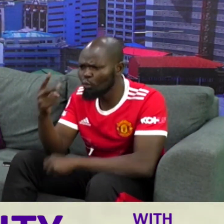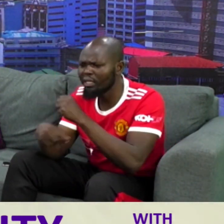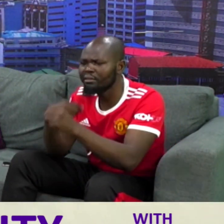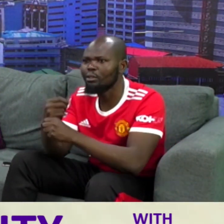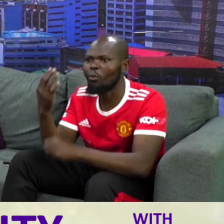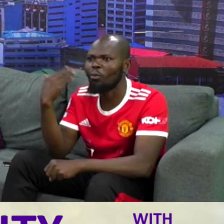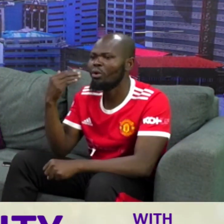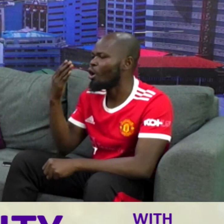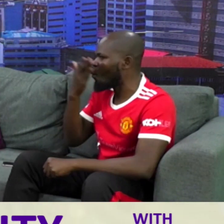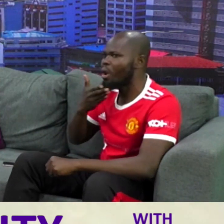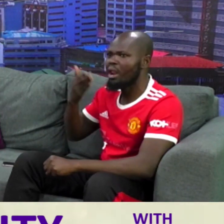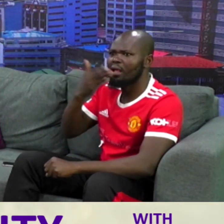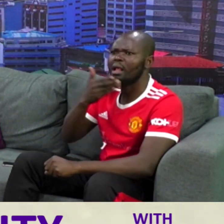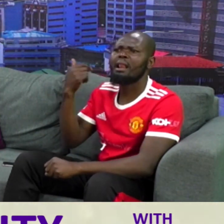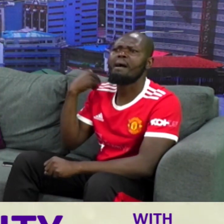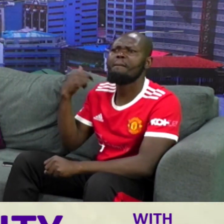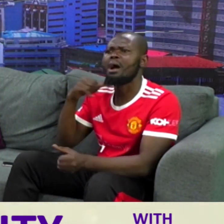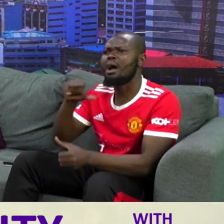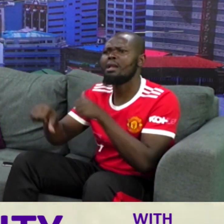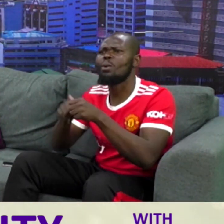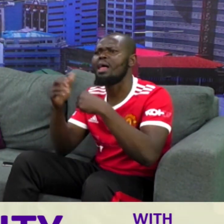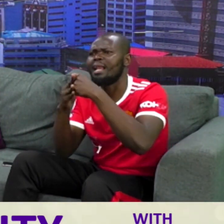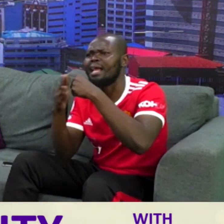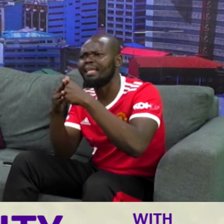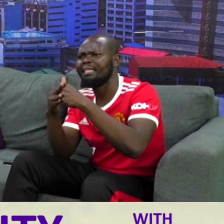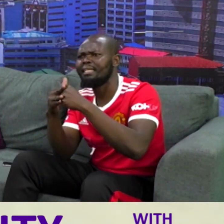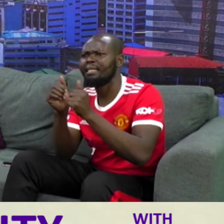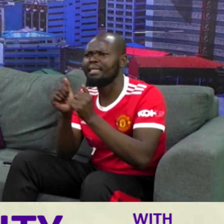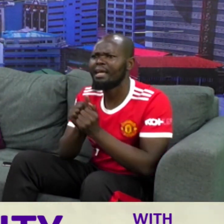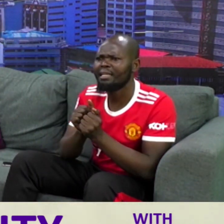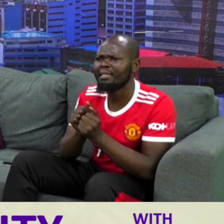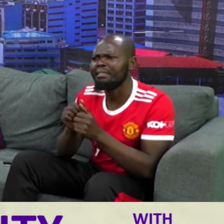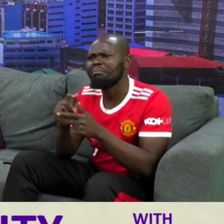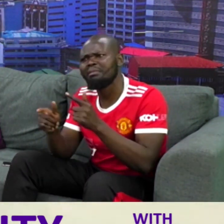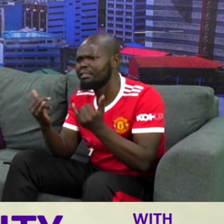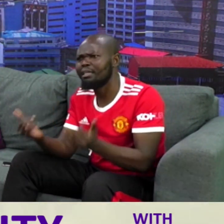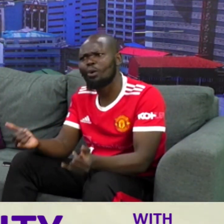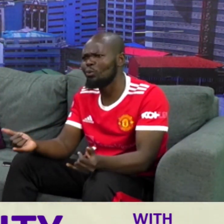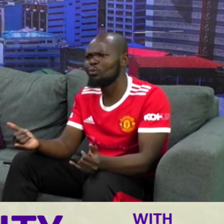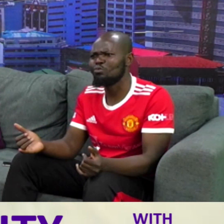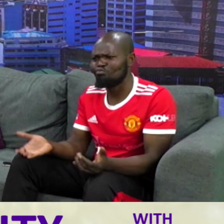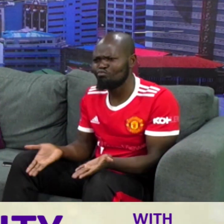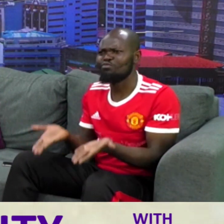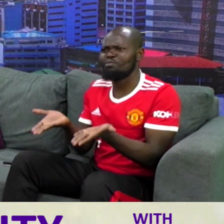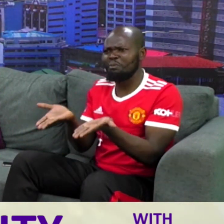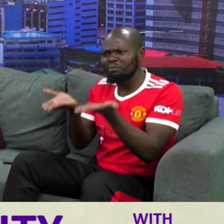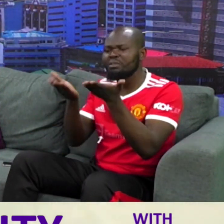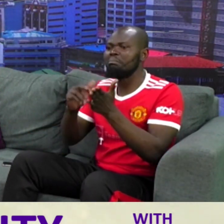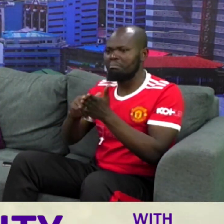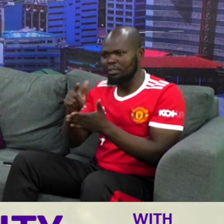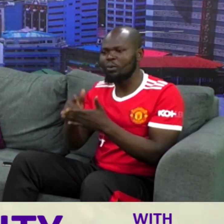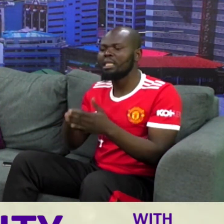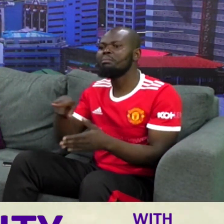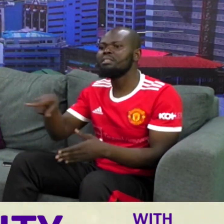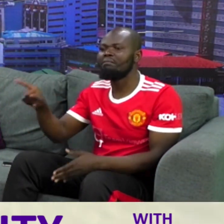going back to the top 4 is concerned, I think they will go back to top 4 or top 5, because Bidco right now is number 9 or number 10, because I'm not really sure. I think